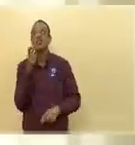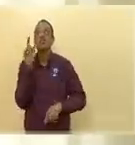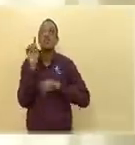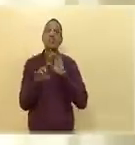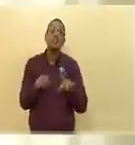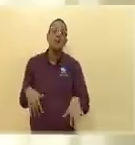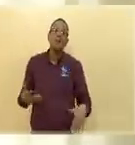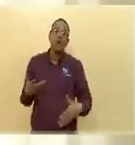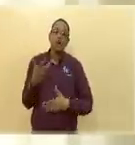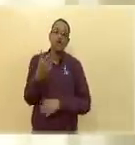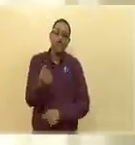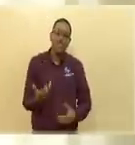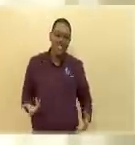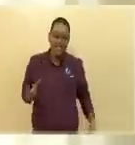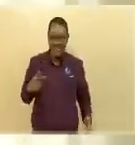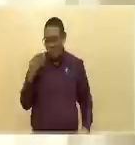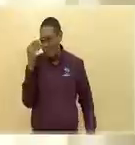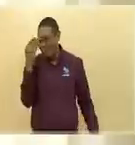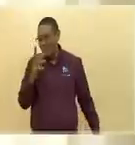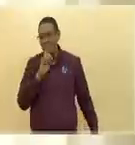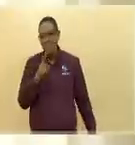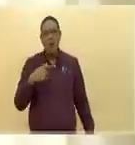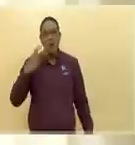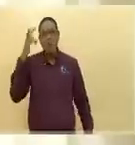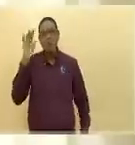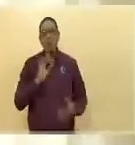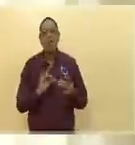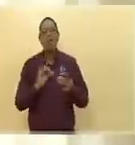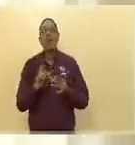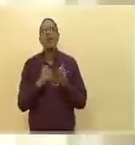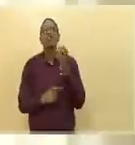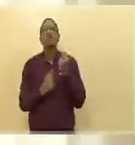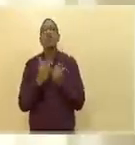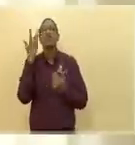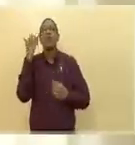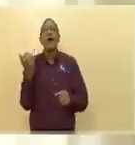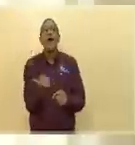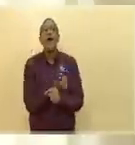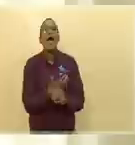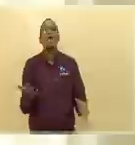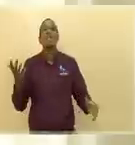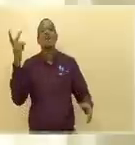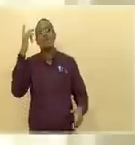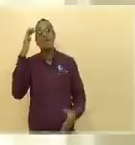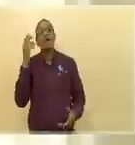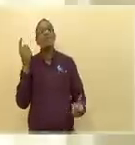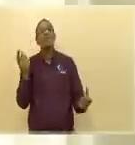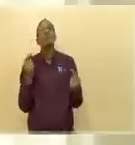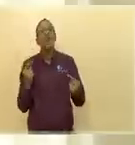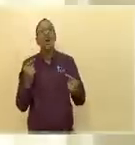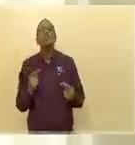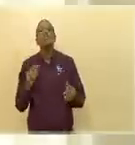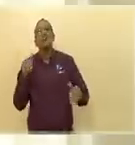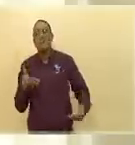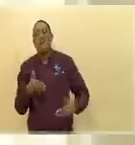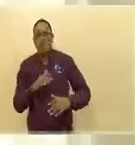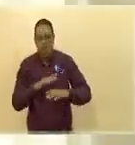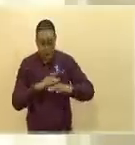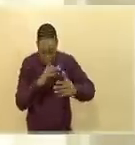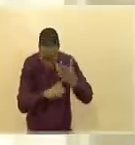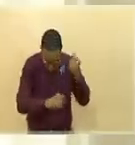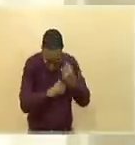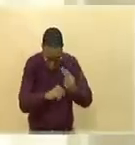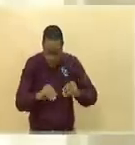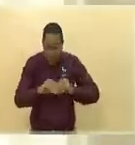was trust. And certainly I'm sure the Prime Minister will talk about trust, because everything the Prime Minister does is to build trust in